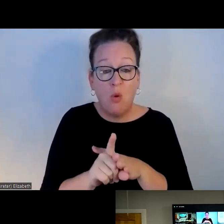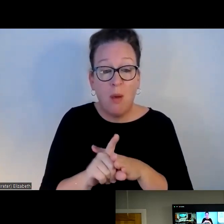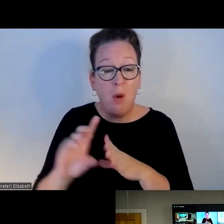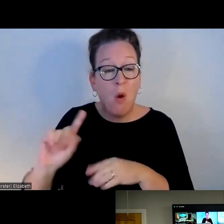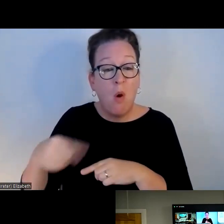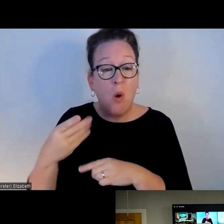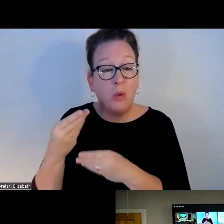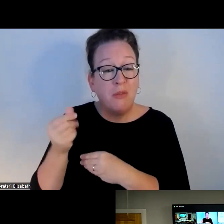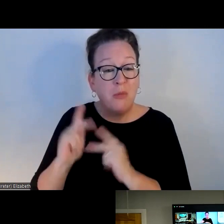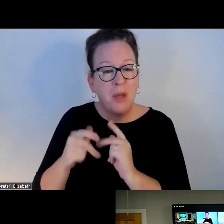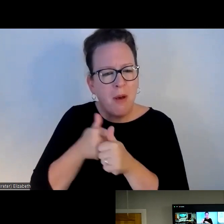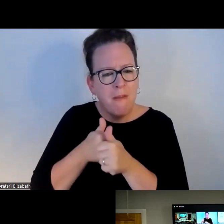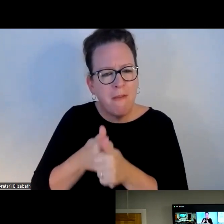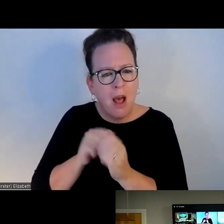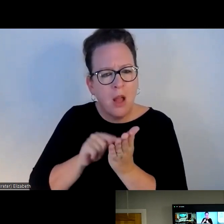EJ stuff.